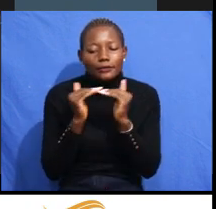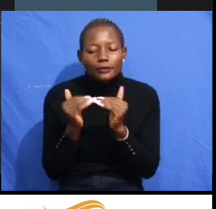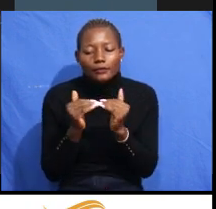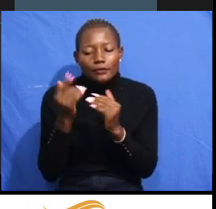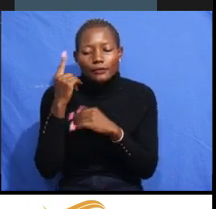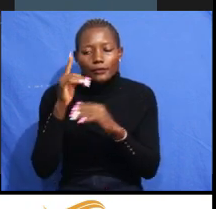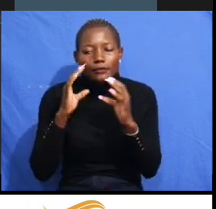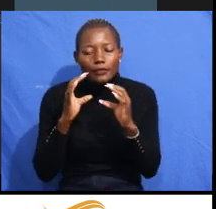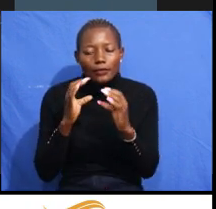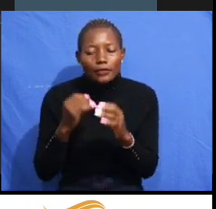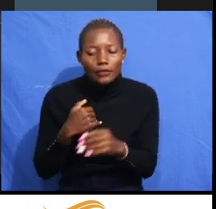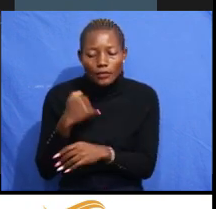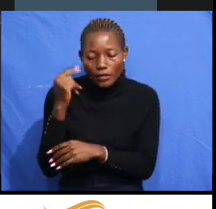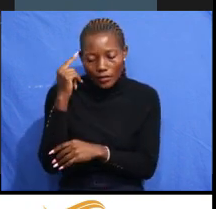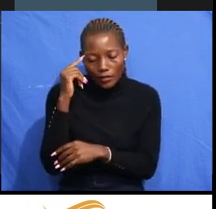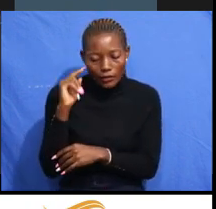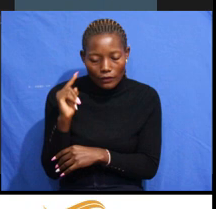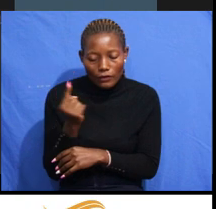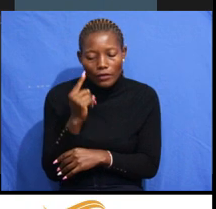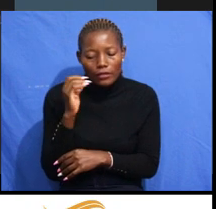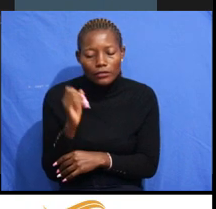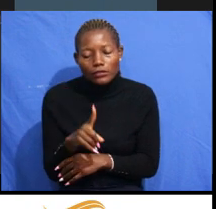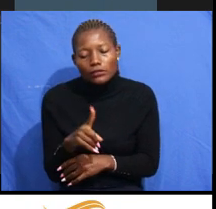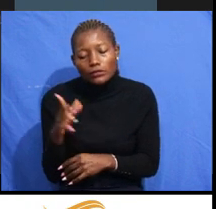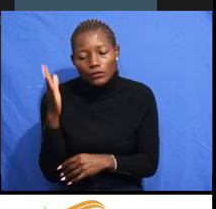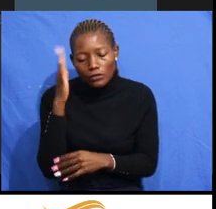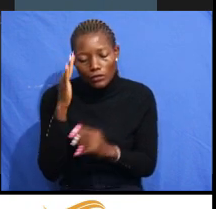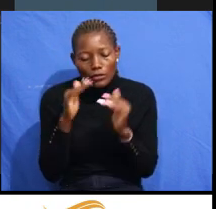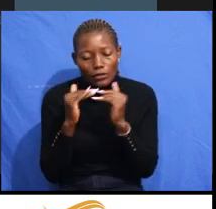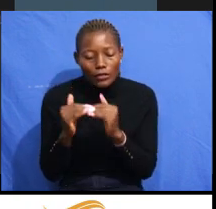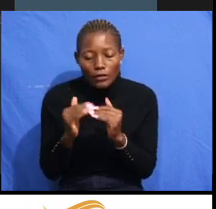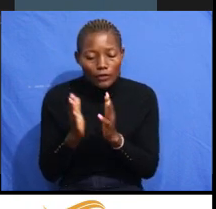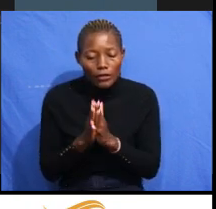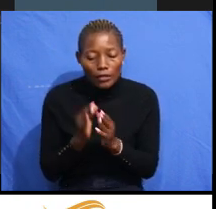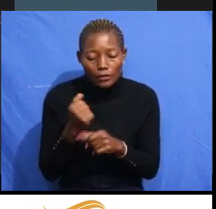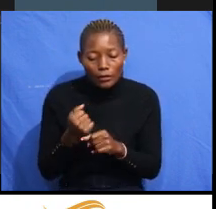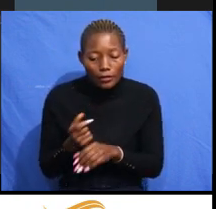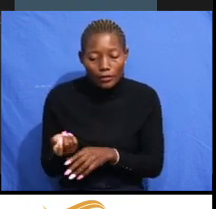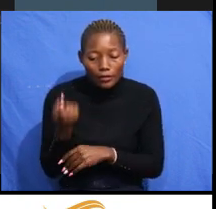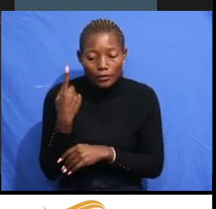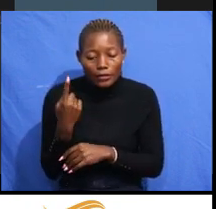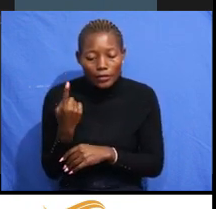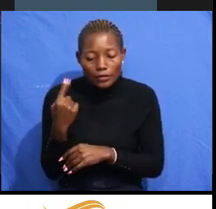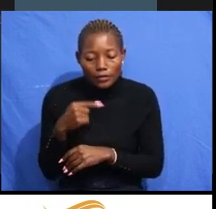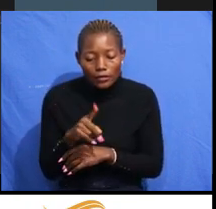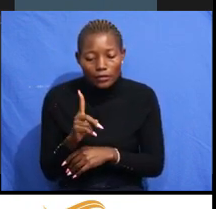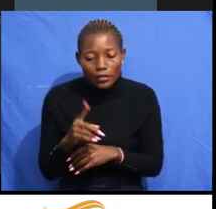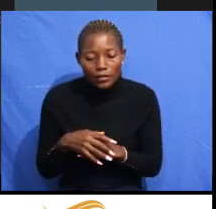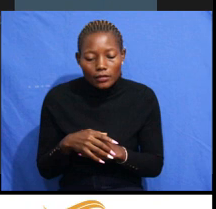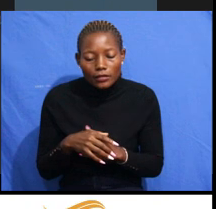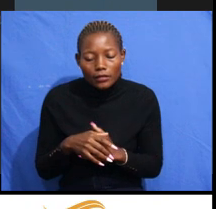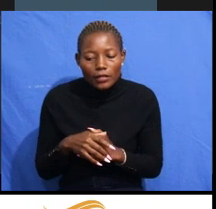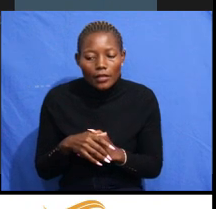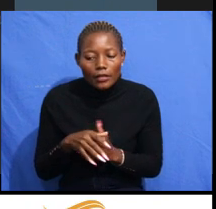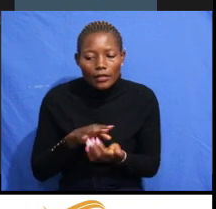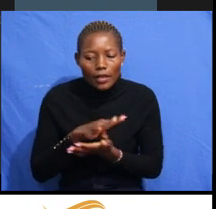your coaches, I think you need, first of all, to profile your coaches to understand what is their background, where have they